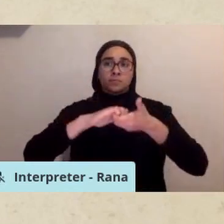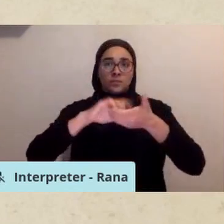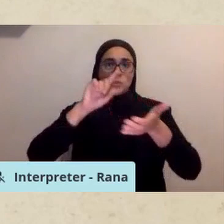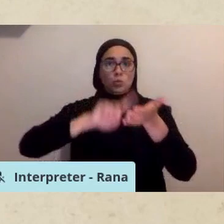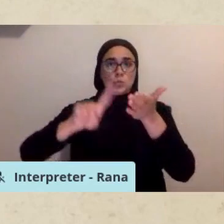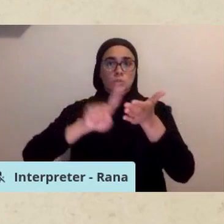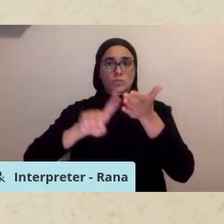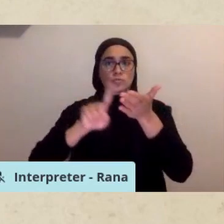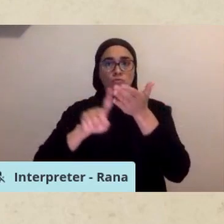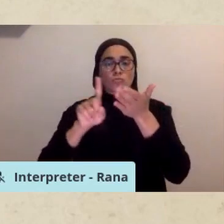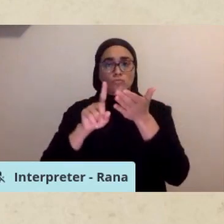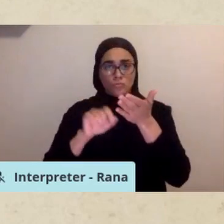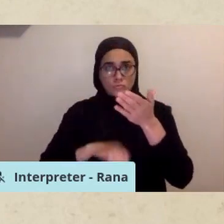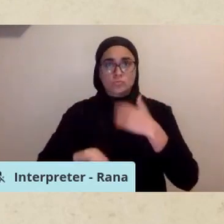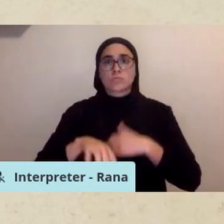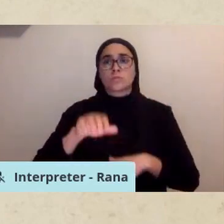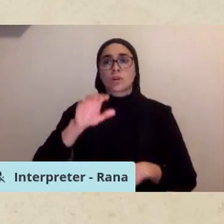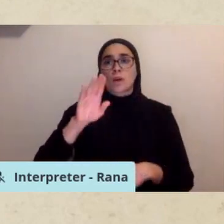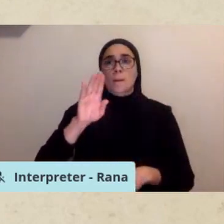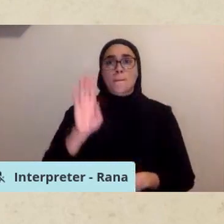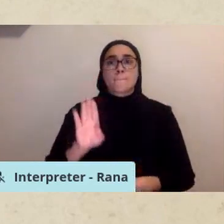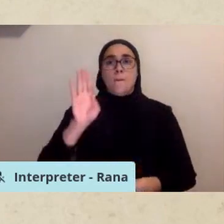of AMC and